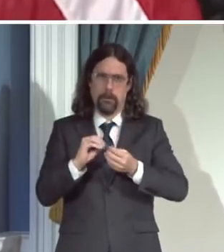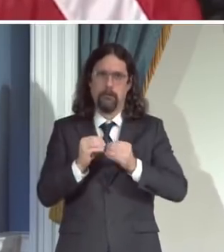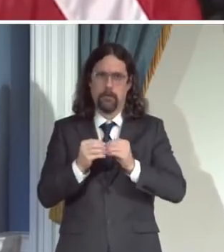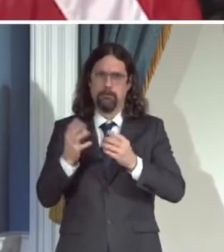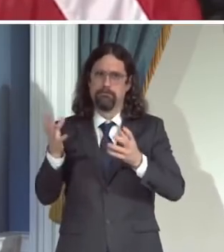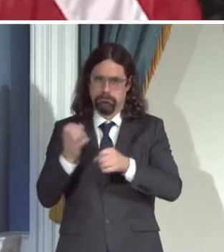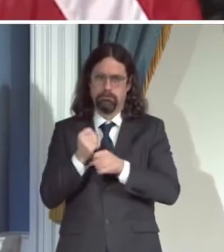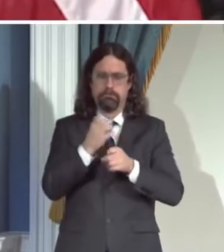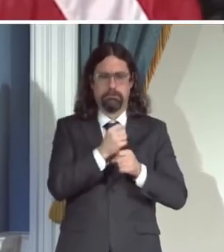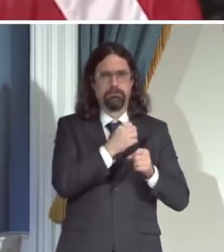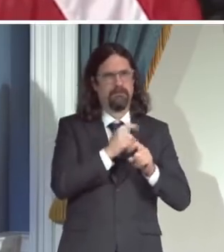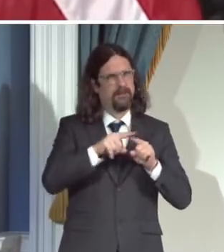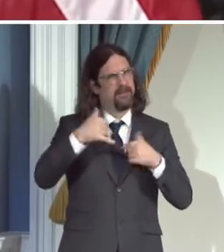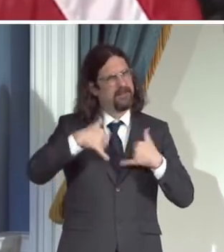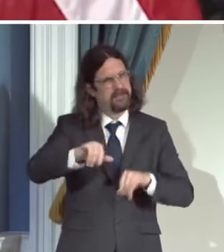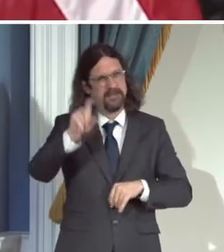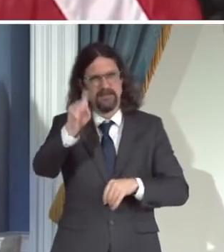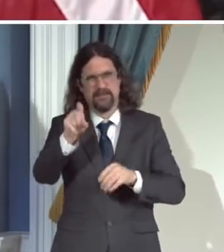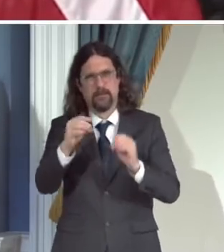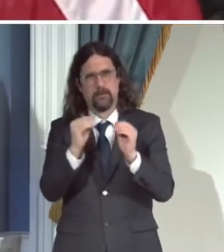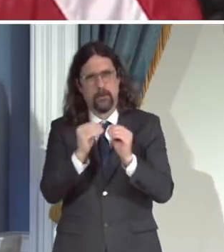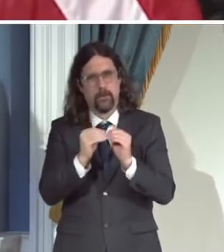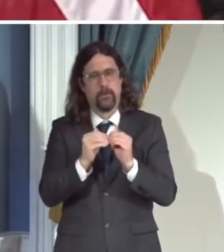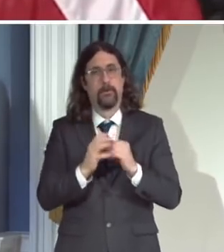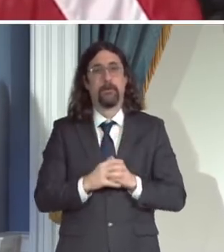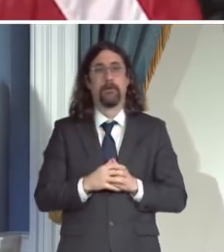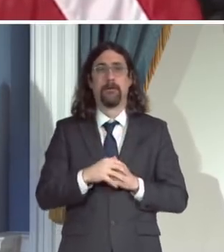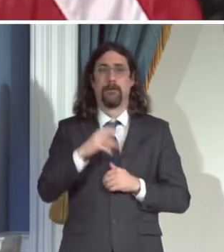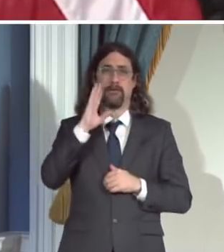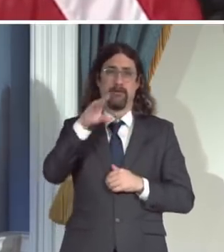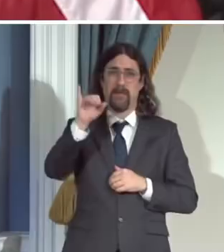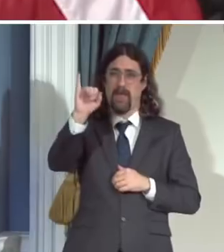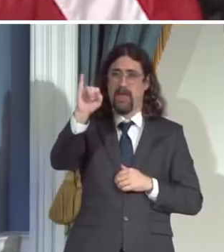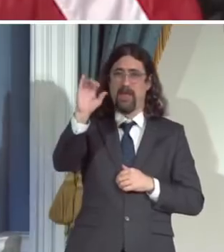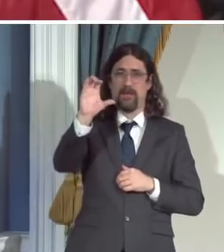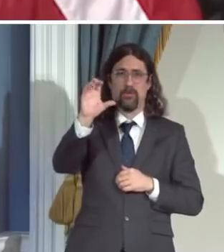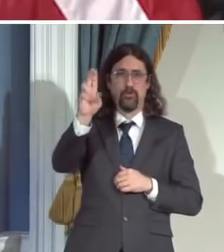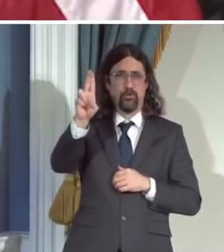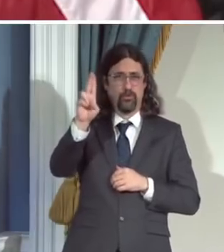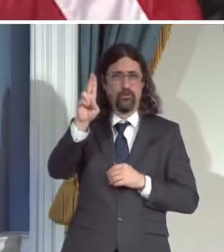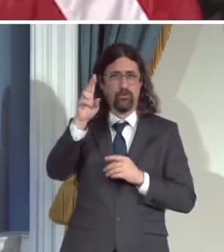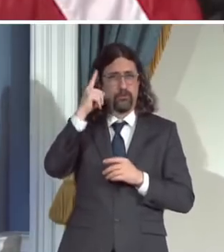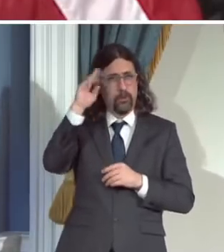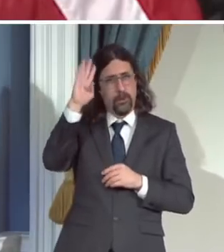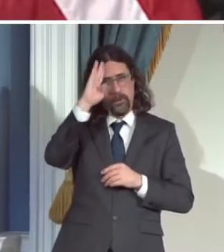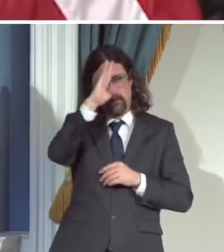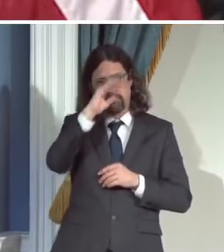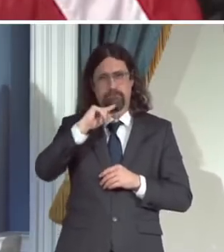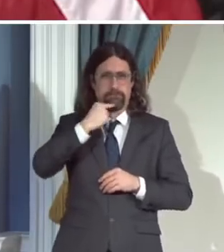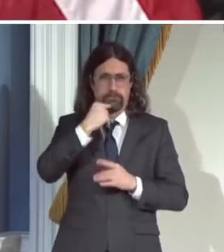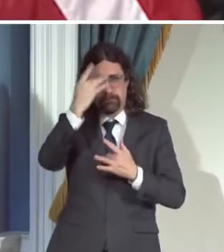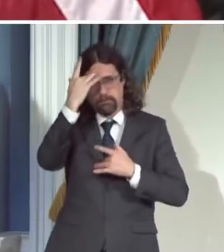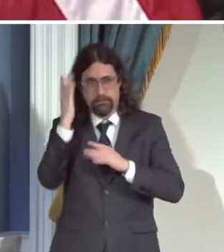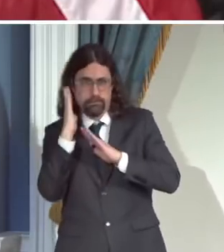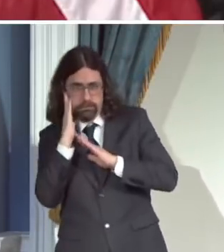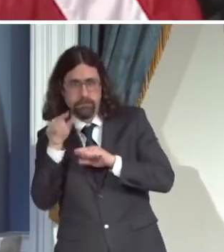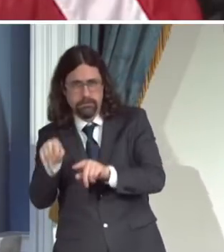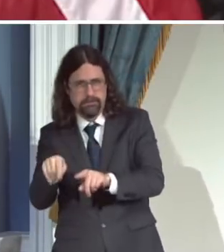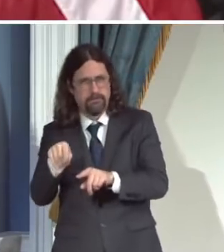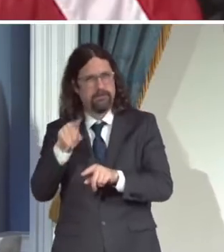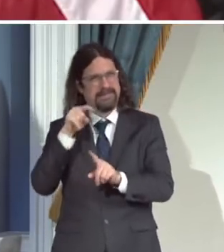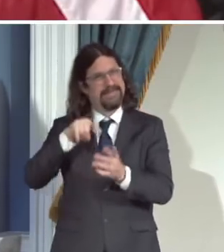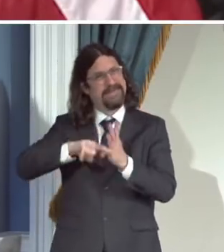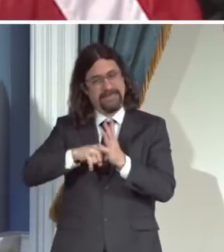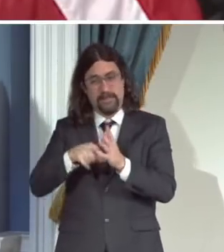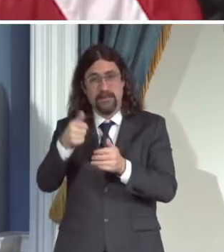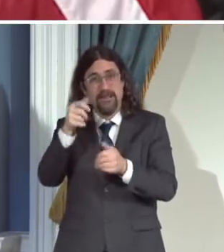using those ventilators we need the personnel to go with it. We also have to constantly think about giving some relief to the heroic folks at the